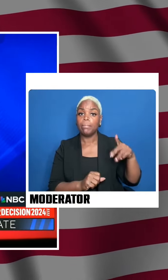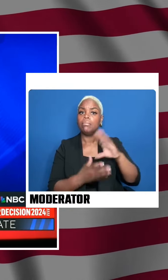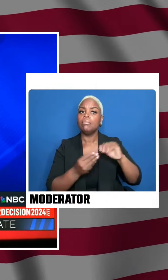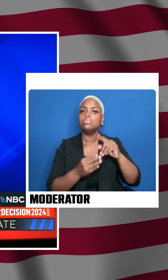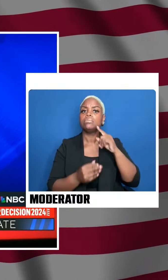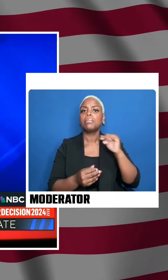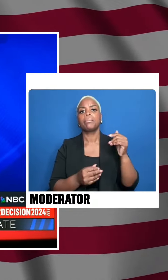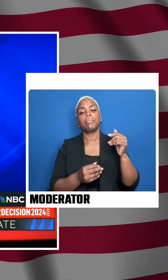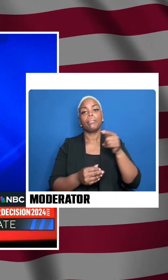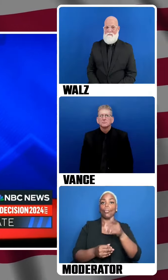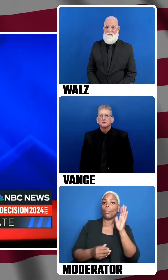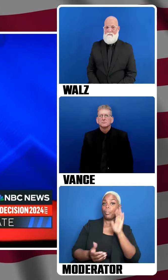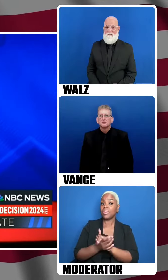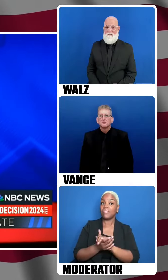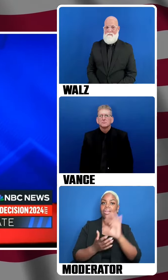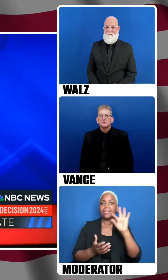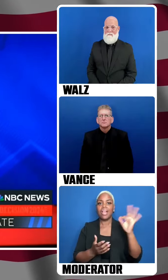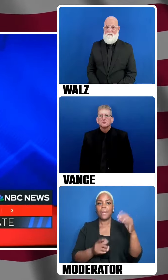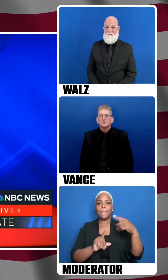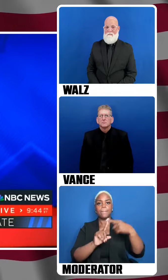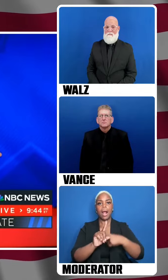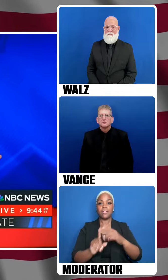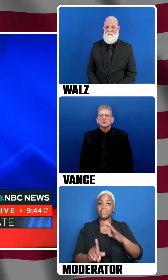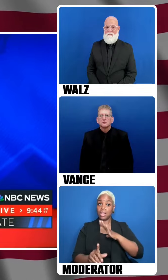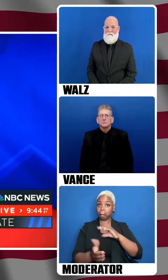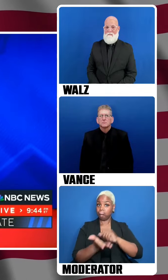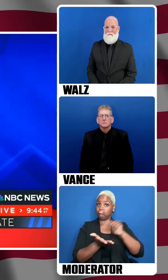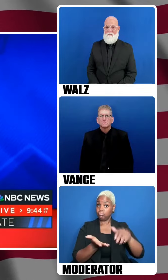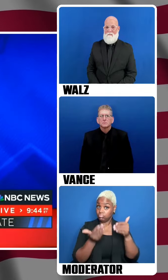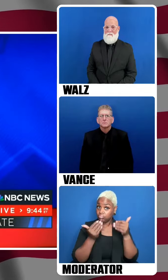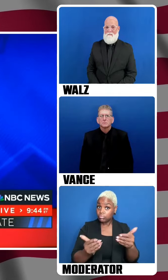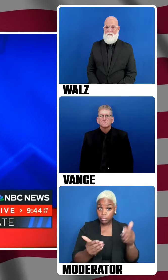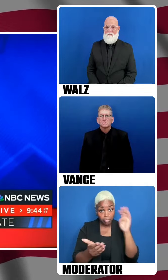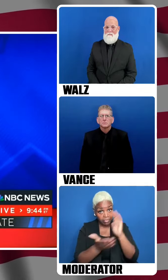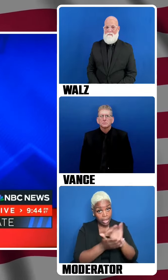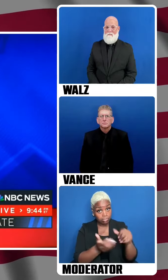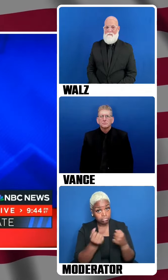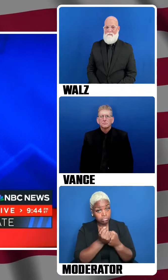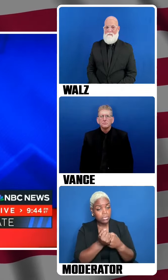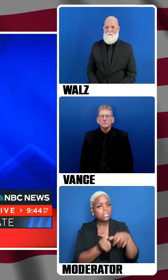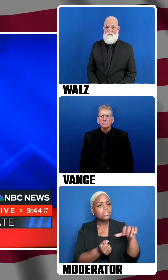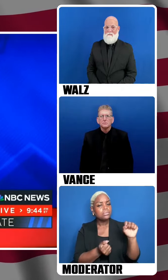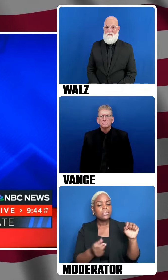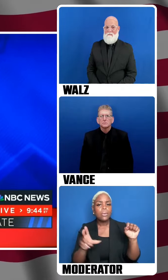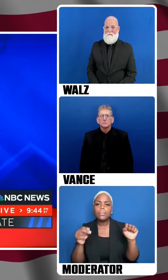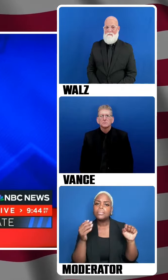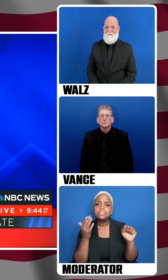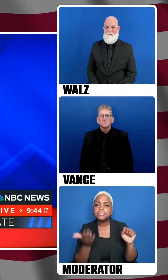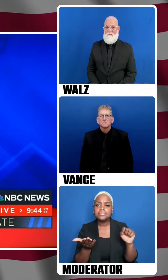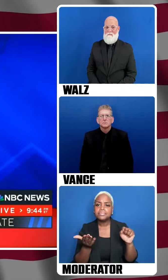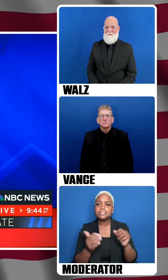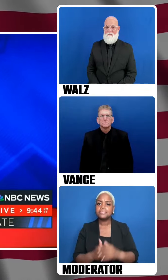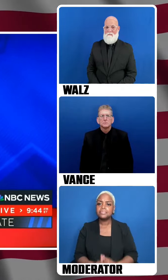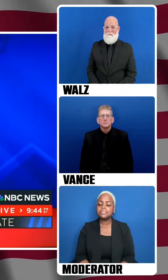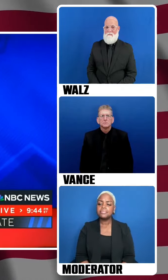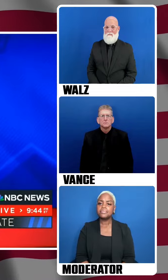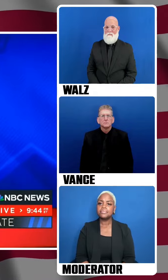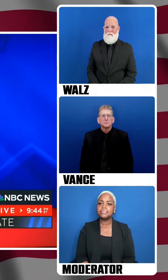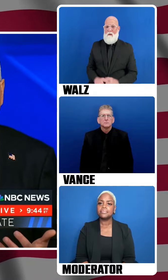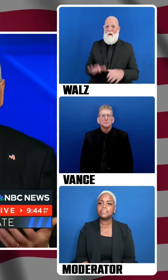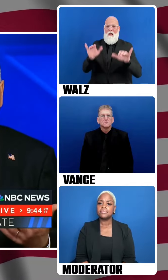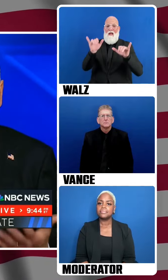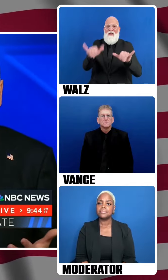what the bill says, but look, this issue is what's on everyone's mind. Donald Trump put this all into motion.